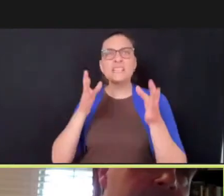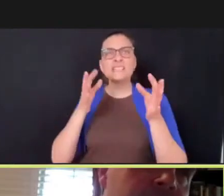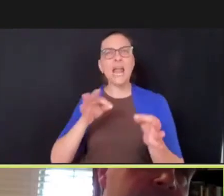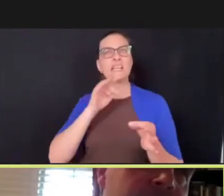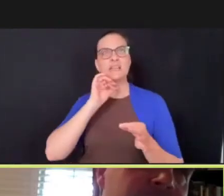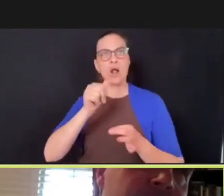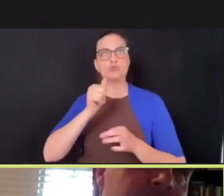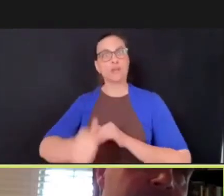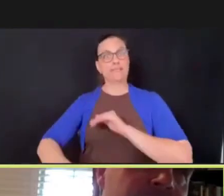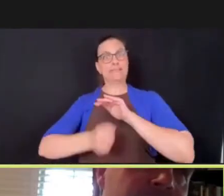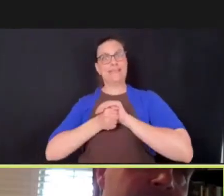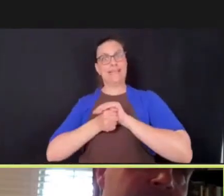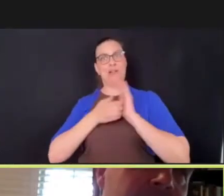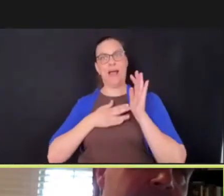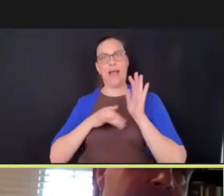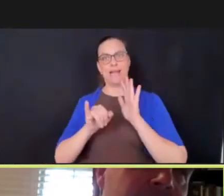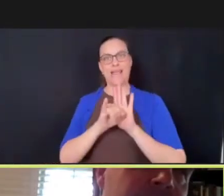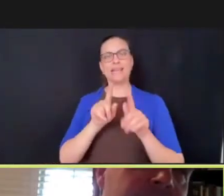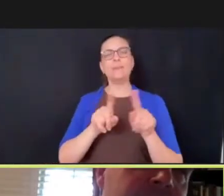not broadcasting it